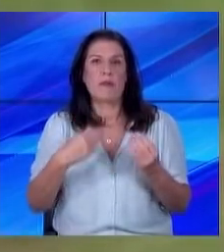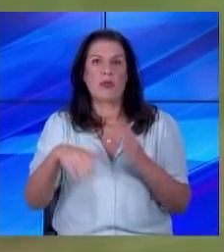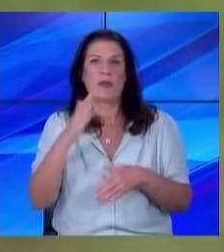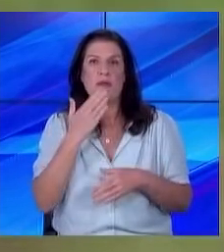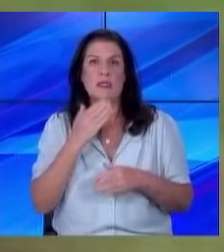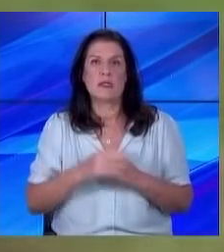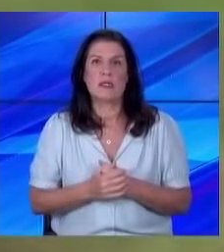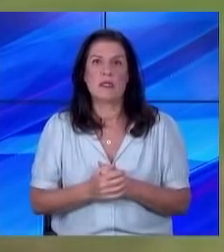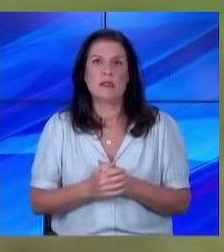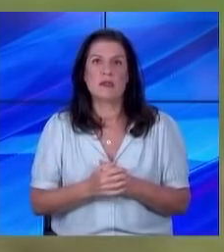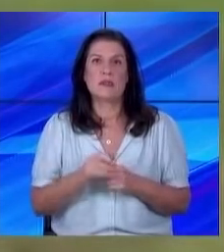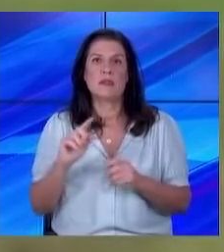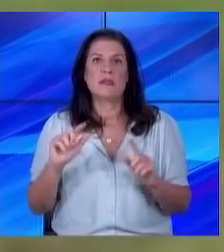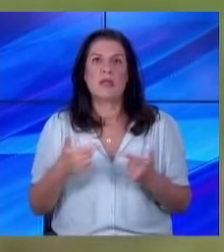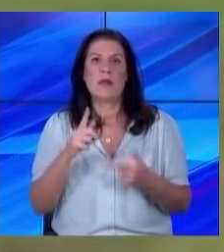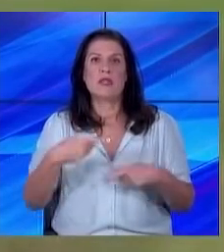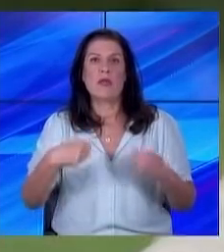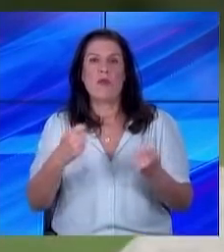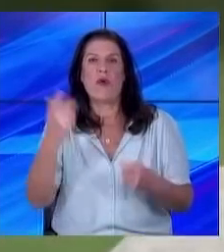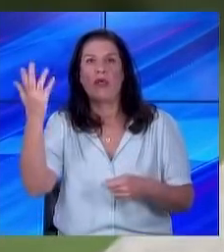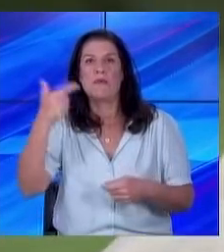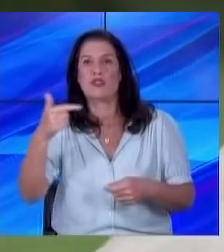Georgia? Texas, abortion bans.